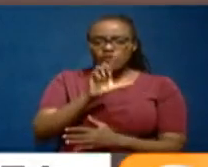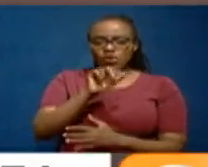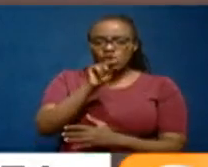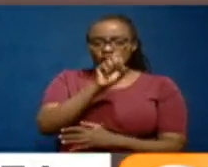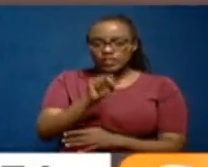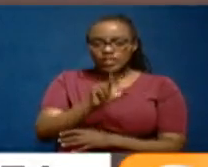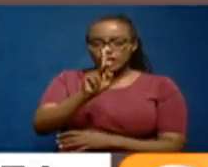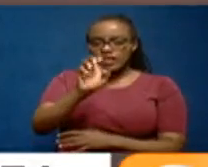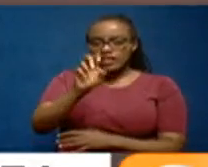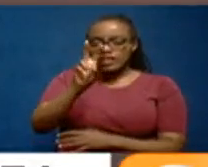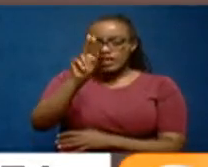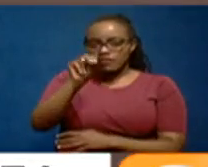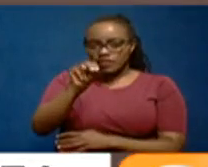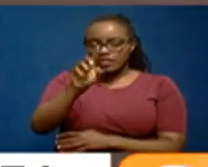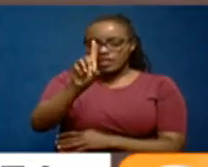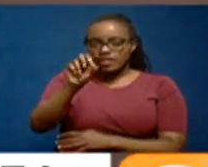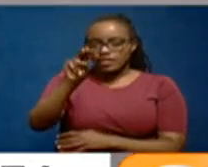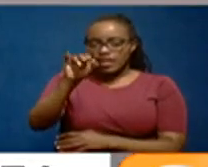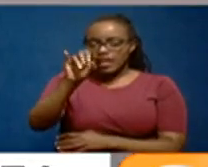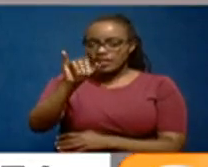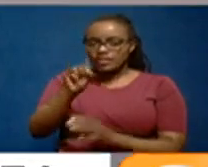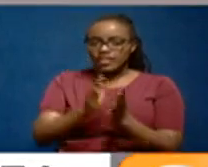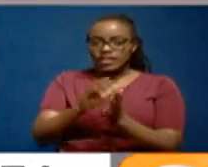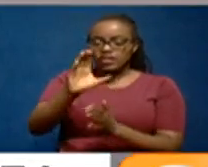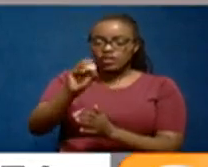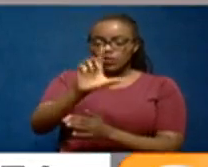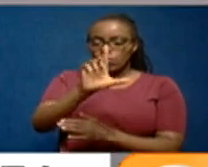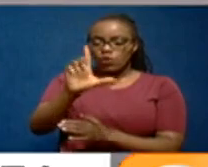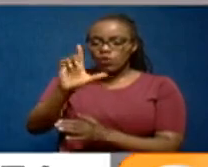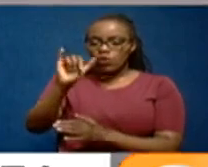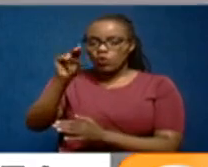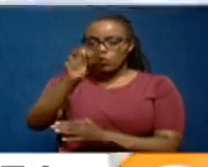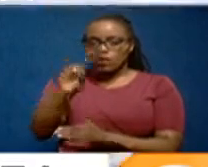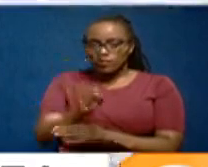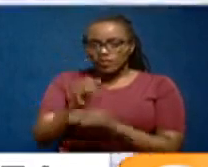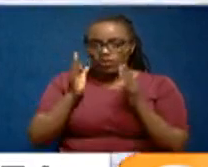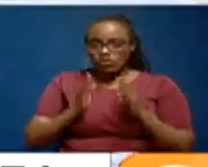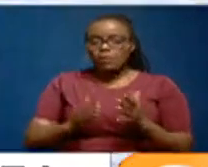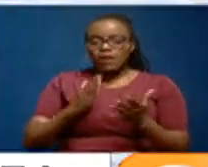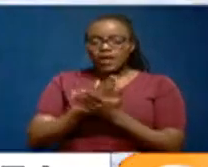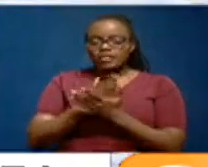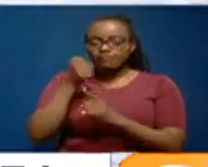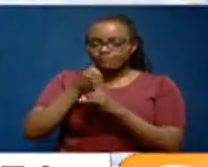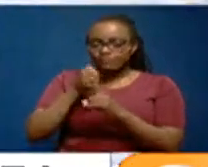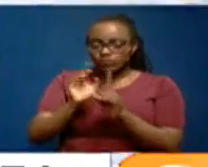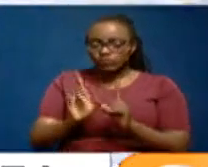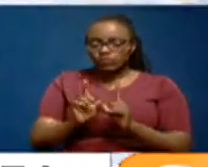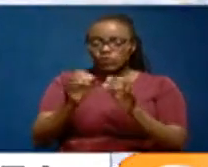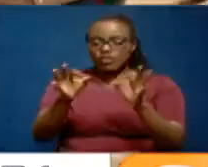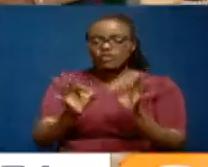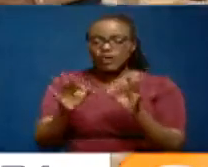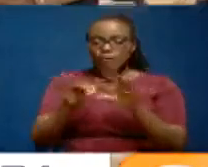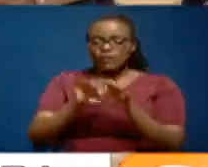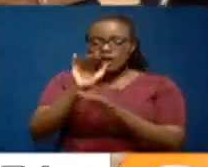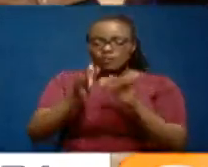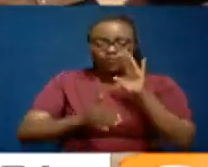Kibet, Kevin Kipyegon, Dennis Kipchirchir and Collins Kipkorir, human rights activists who accompanied the family members called for